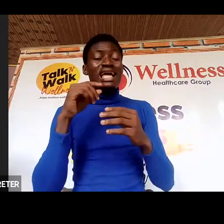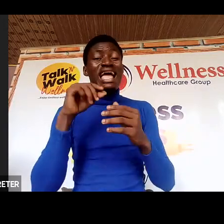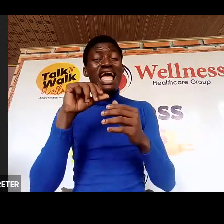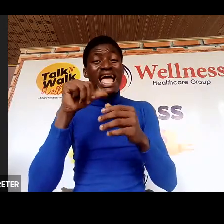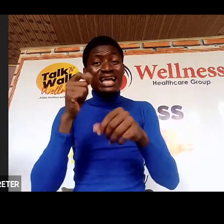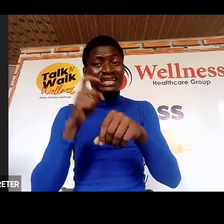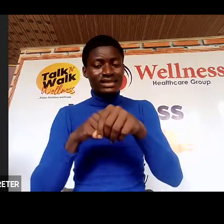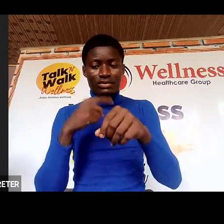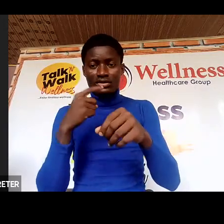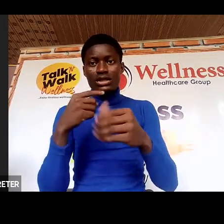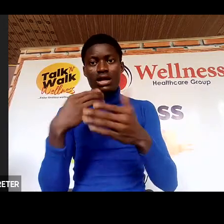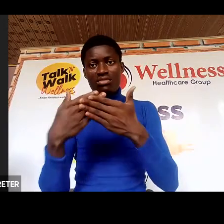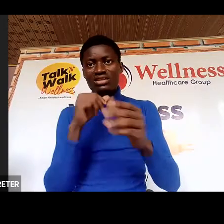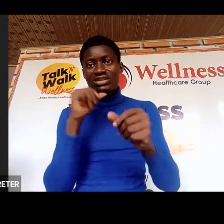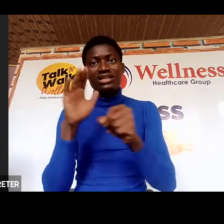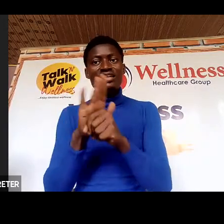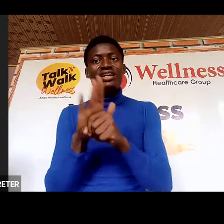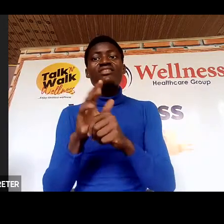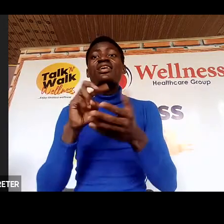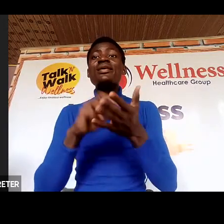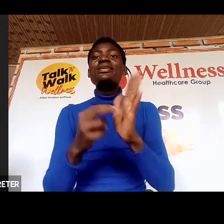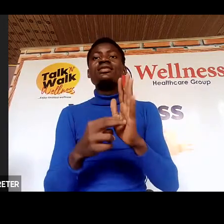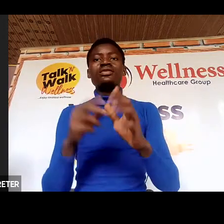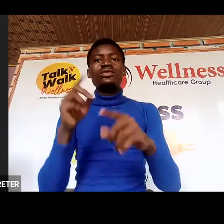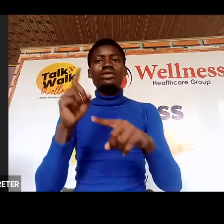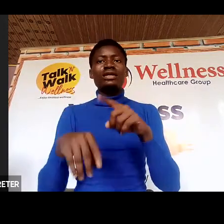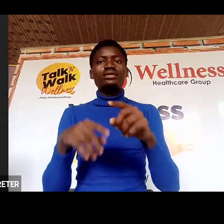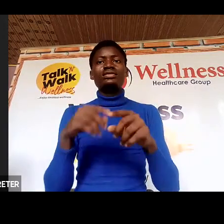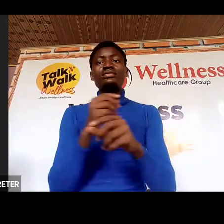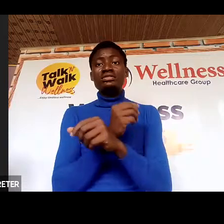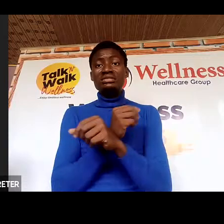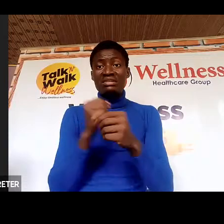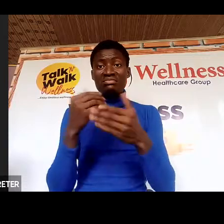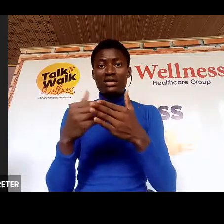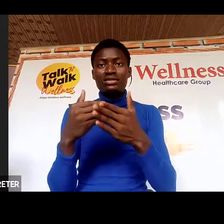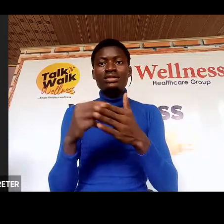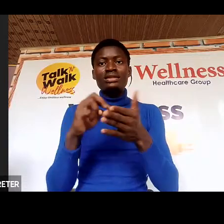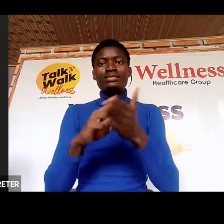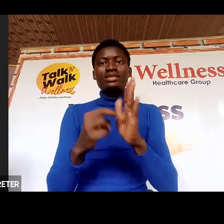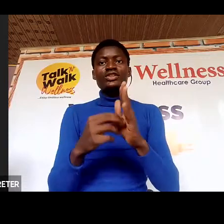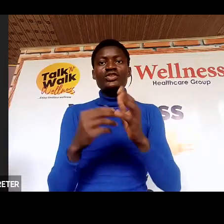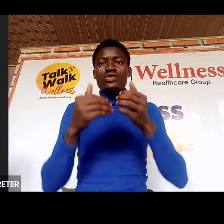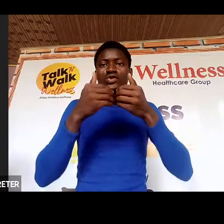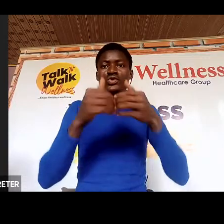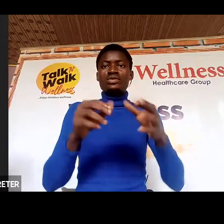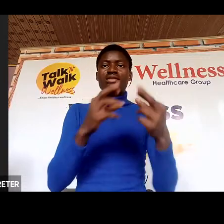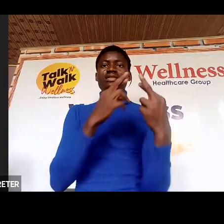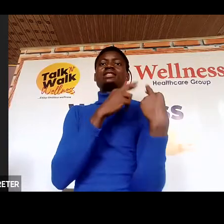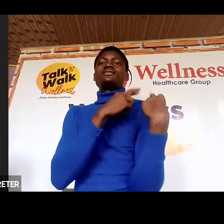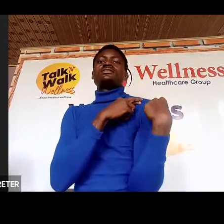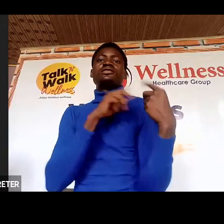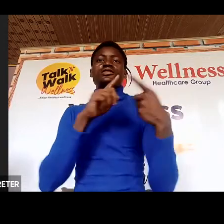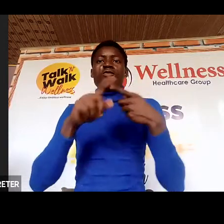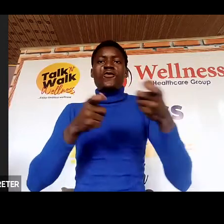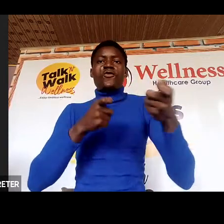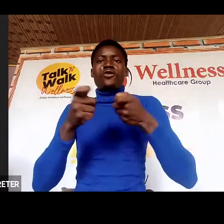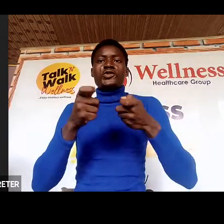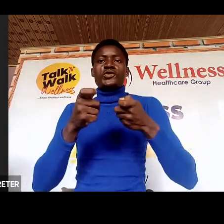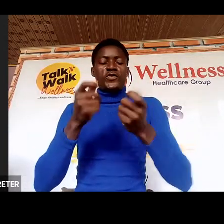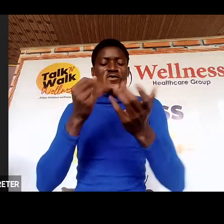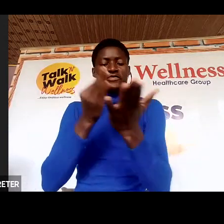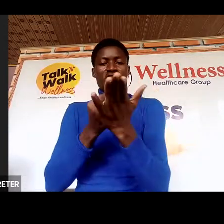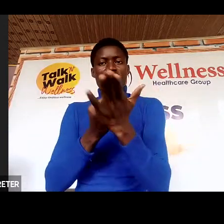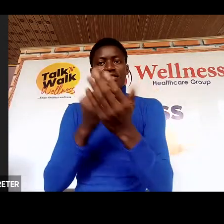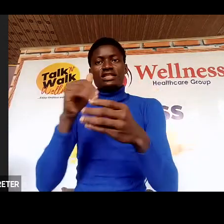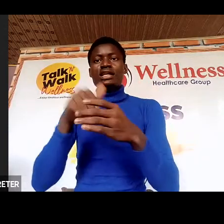the responsibility to be on the driver's seat of your life when it comes to your finances. Just like you build the muscles, you need to build your purse as well. Just like